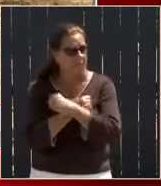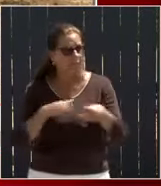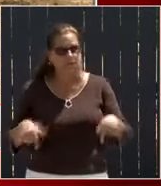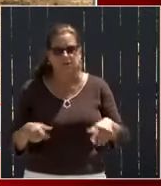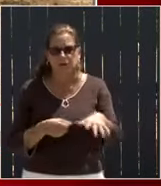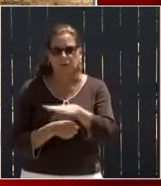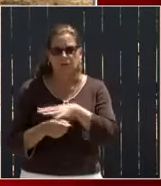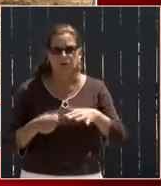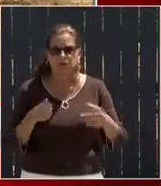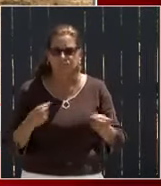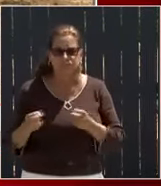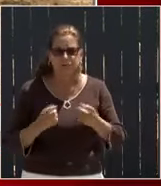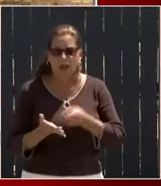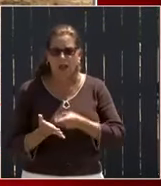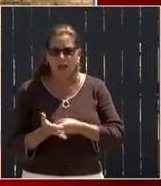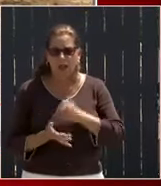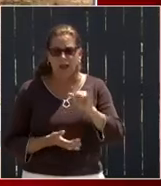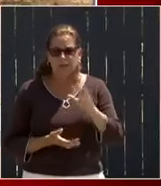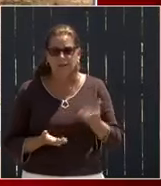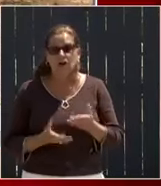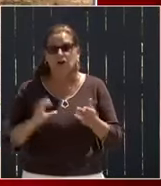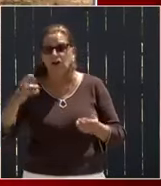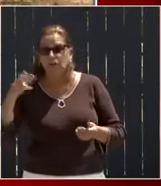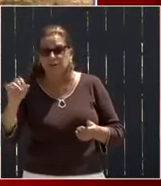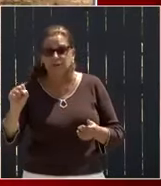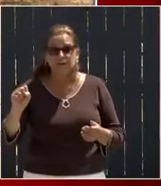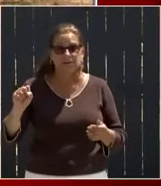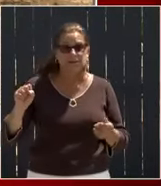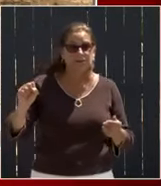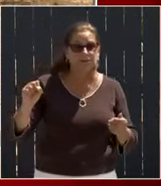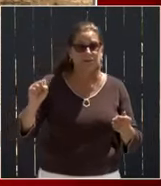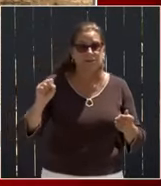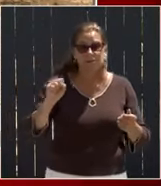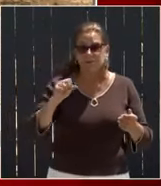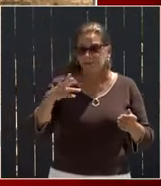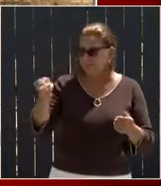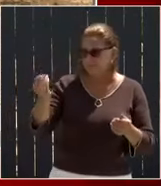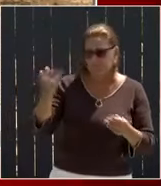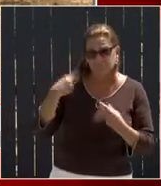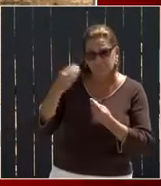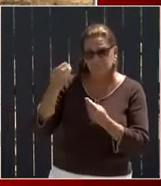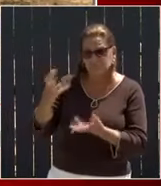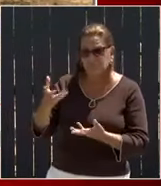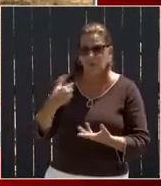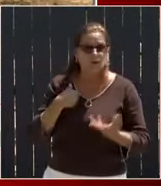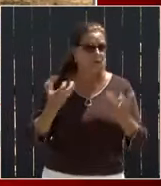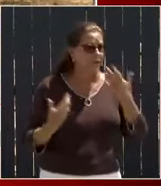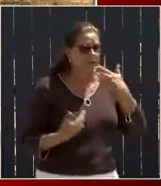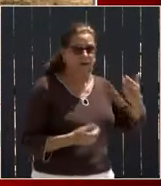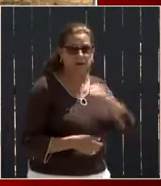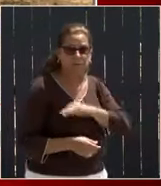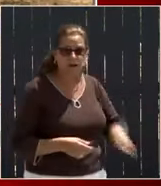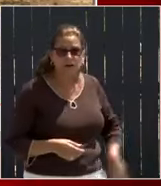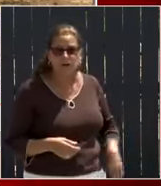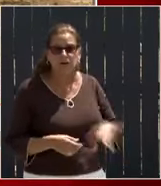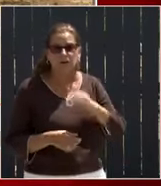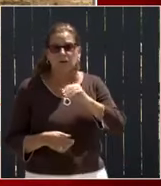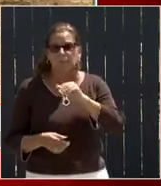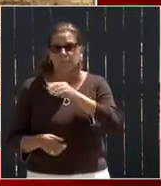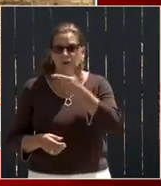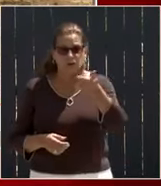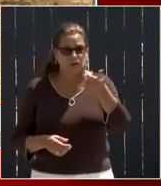So like Gary and Chris, Skyland's different for me as well. I want to thank Mayor Bowser, Councilmember Gray, and the Deputy Mayor's